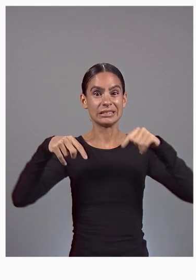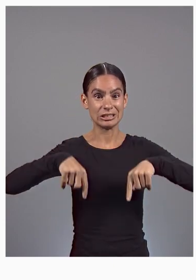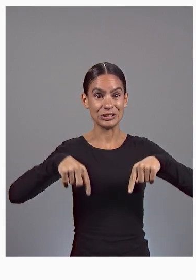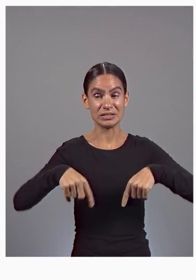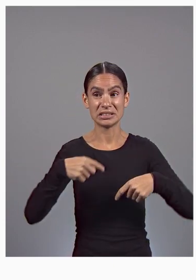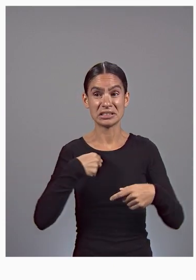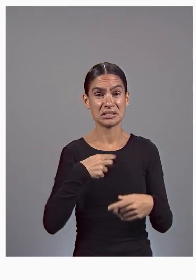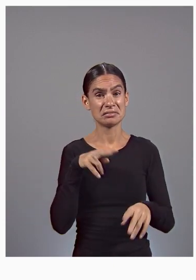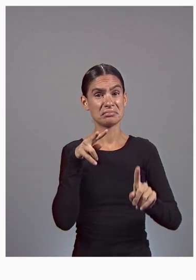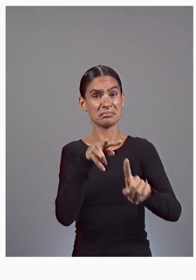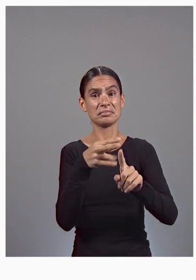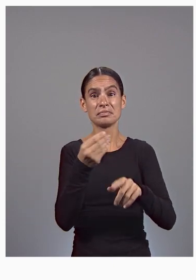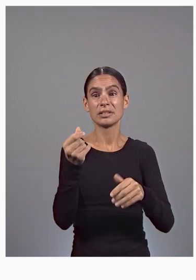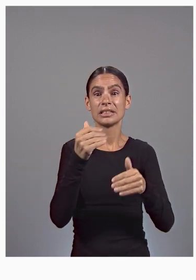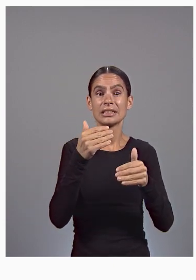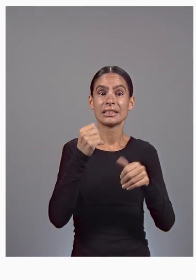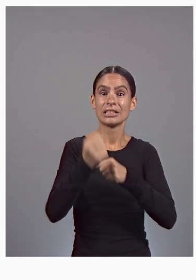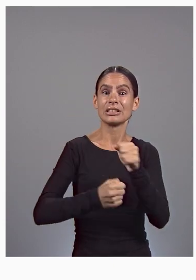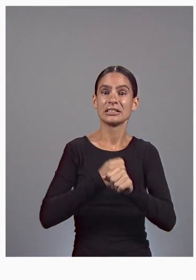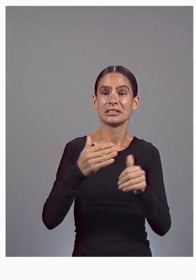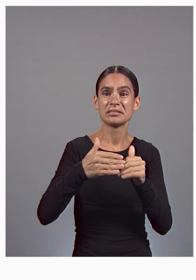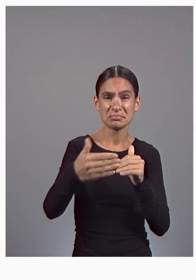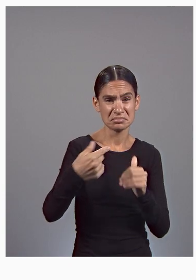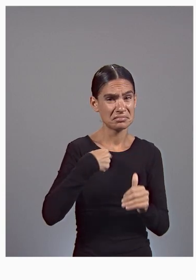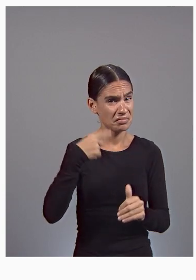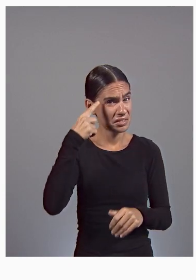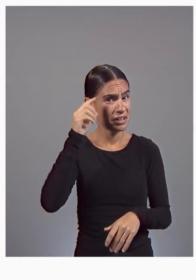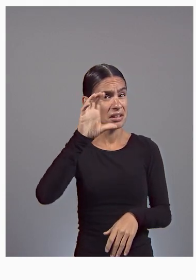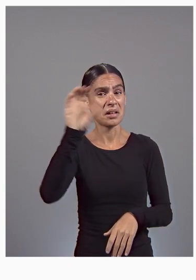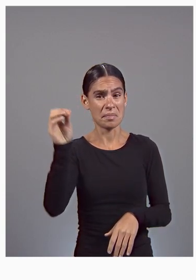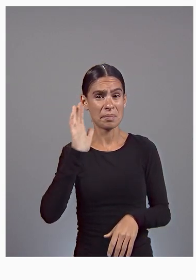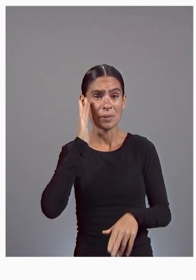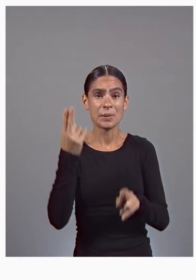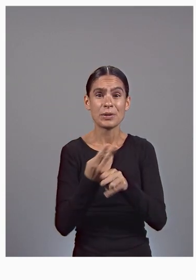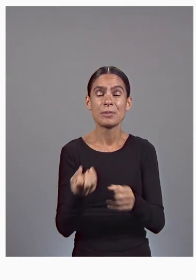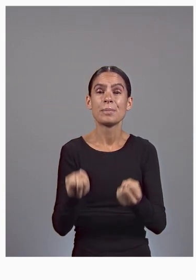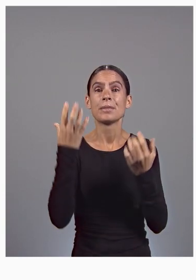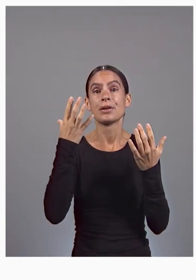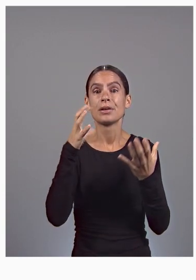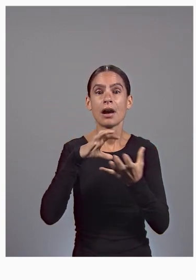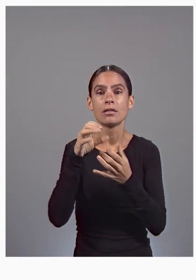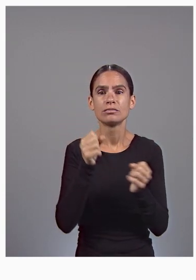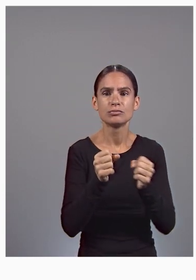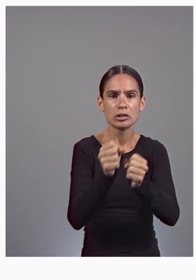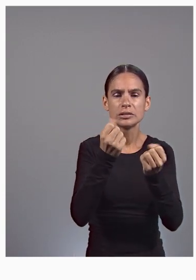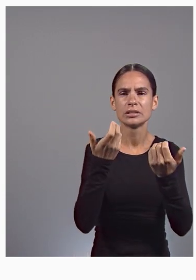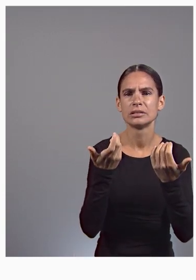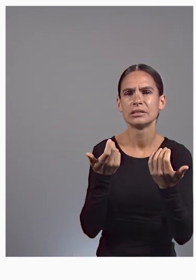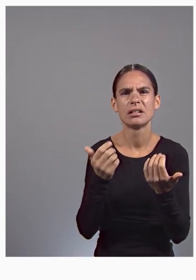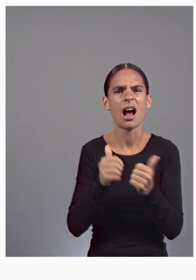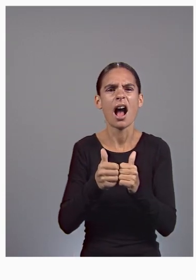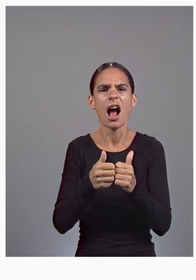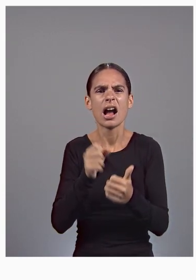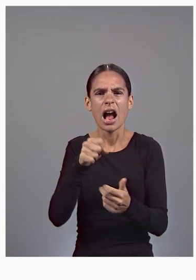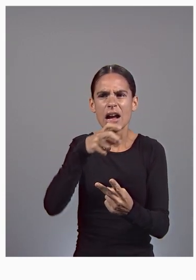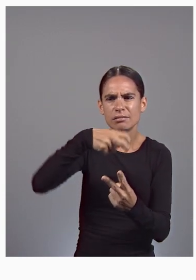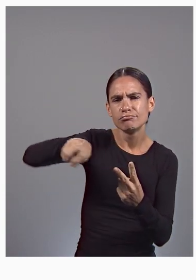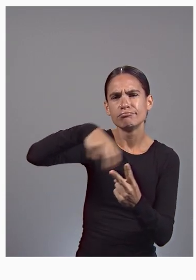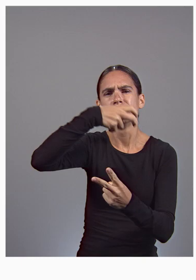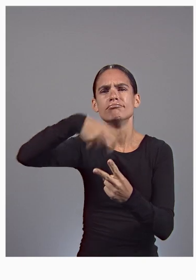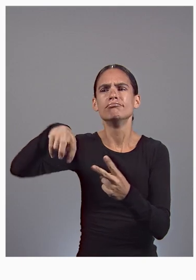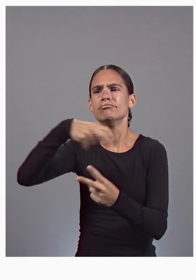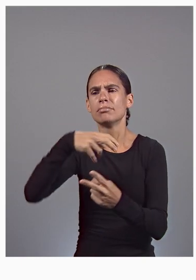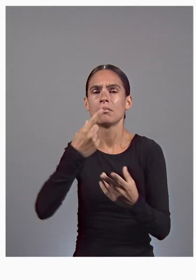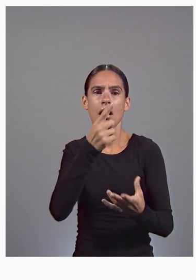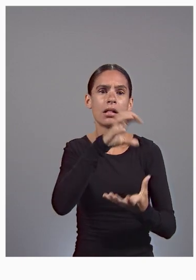multi-cloud strategy, not just as a way to hedge their bets, but as a way to actually switch from their first cloud to their next cloud. So research data shows that the majority